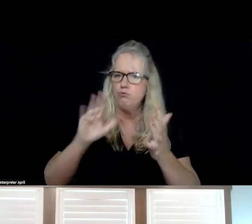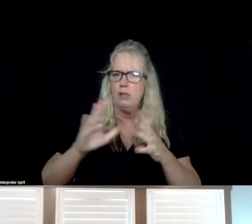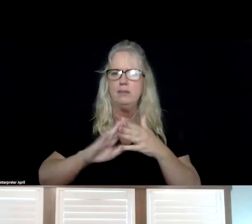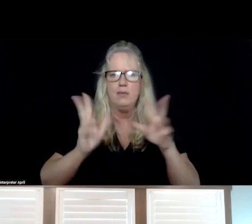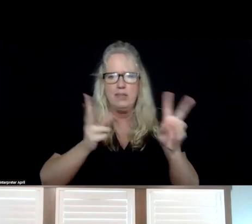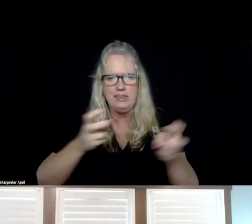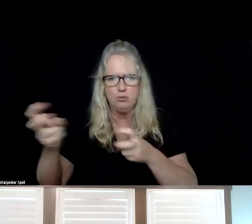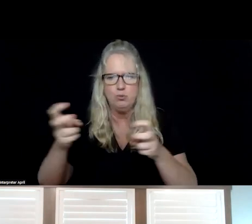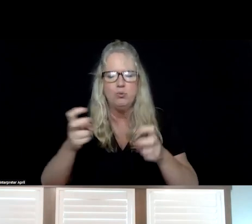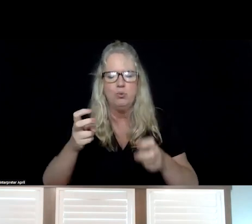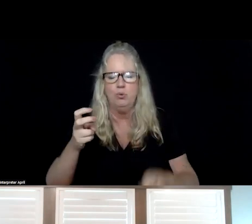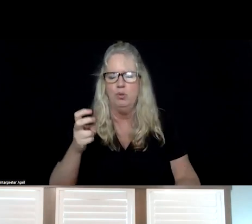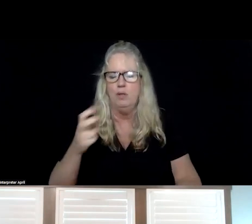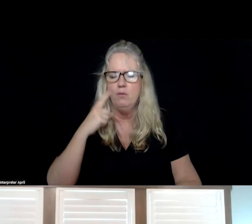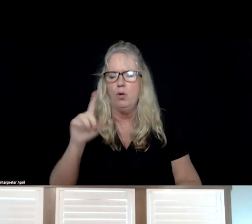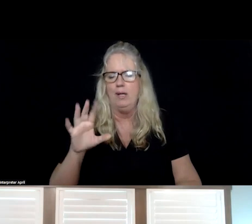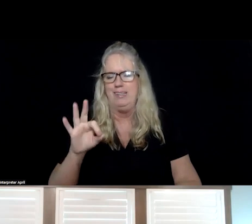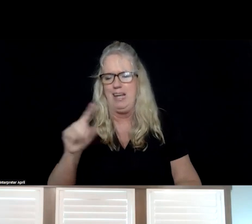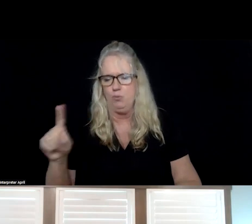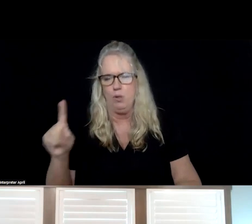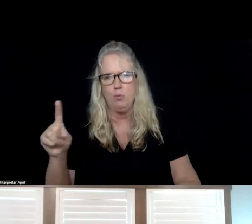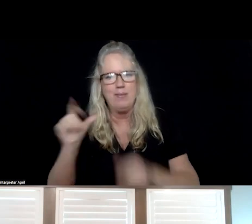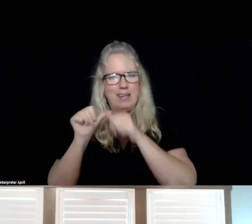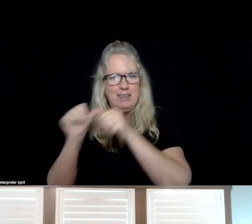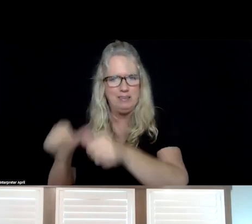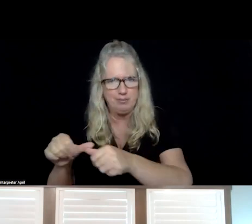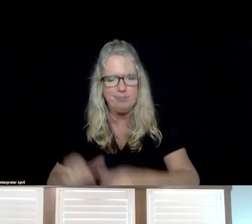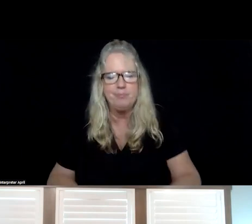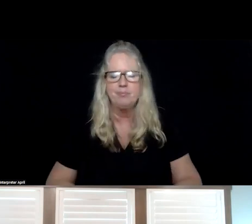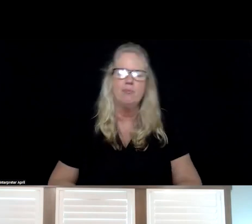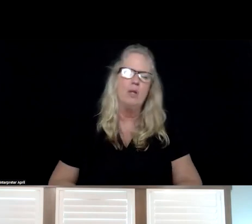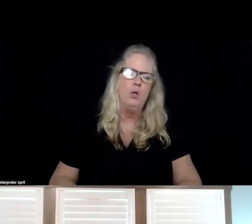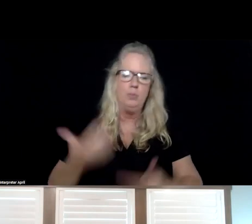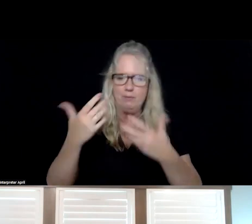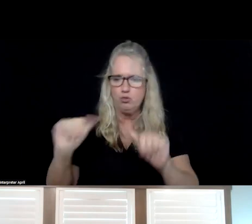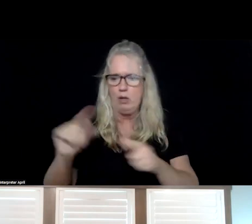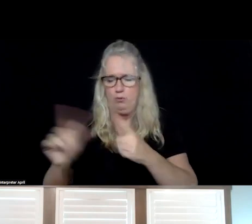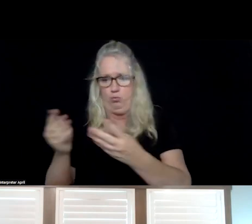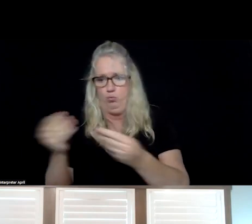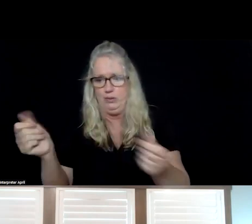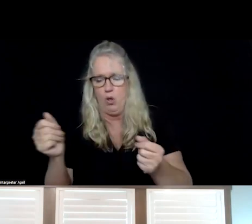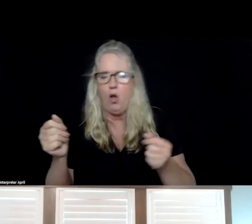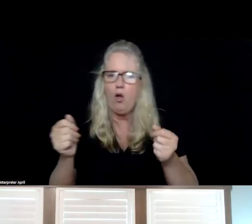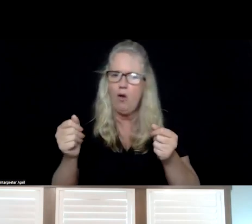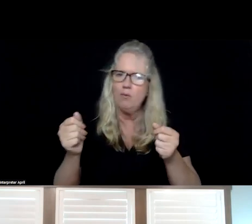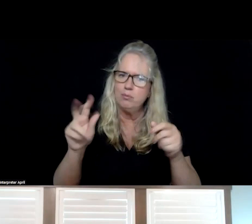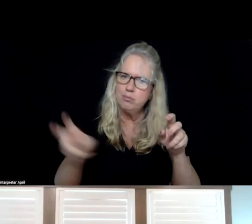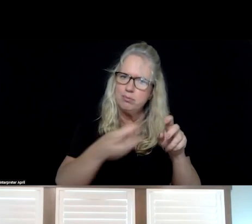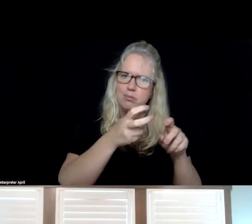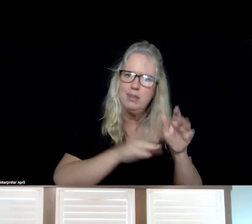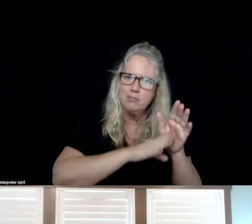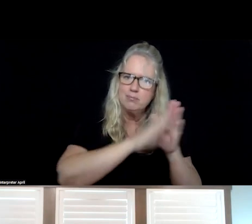of 911 that prevails. And we need to attempt to resolve that as 988